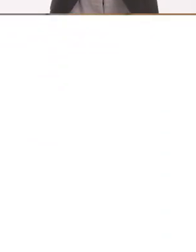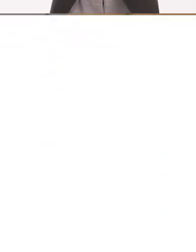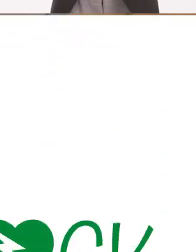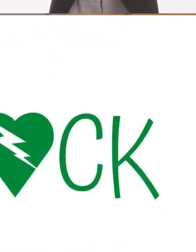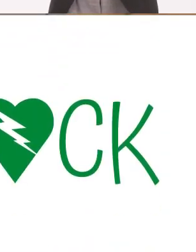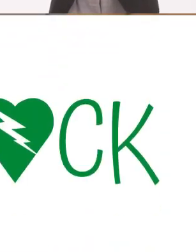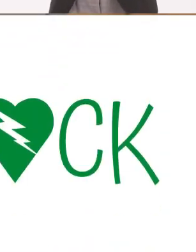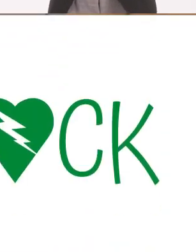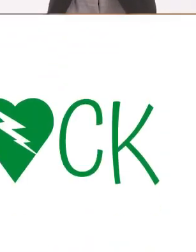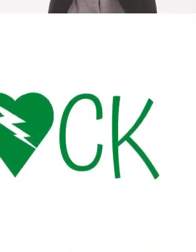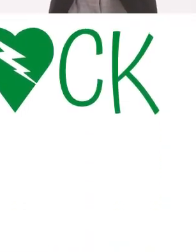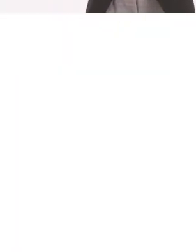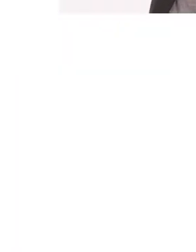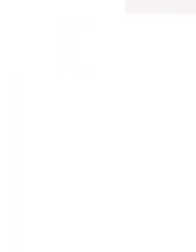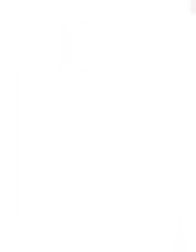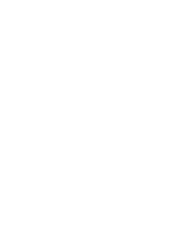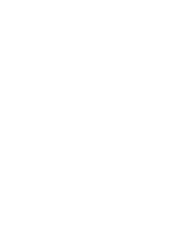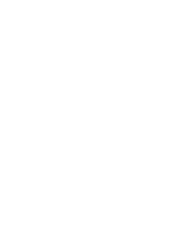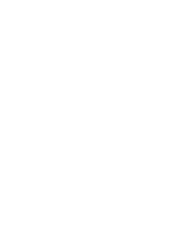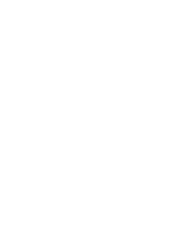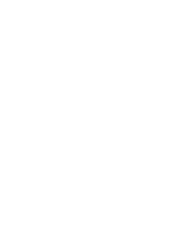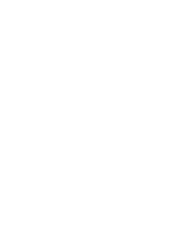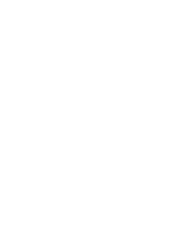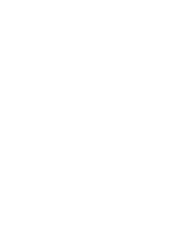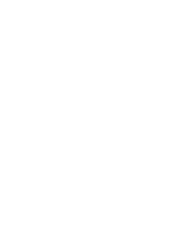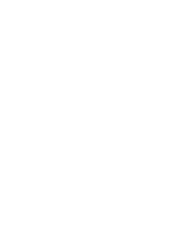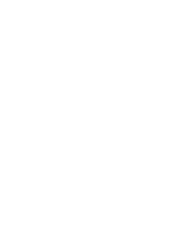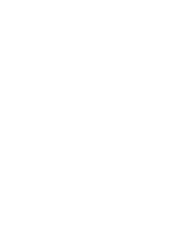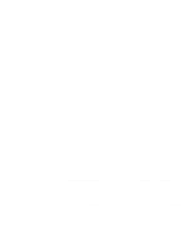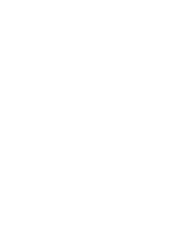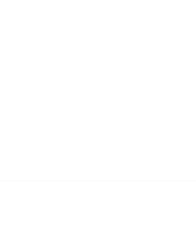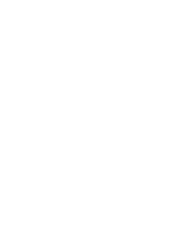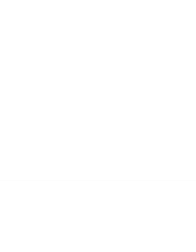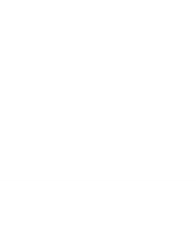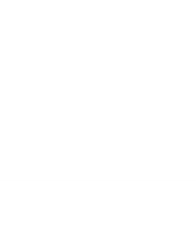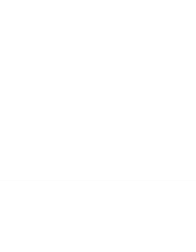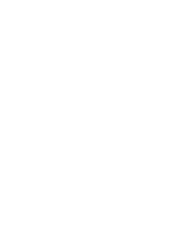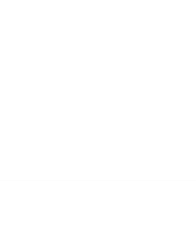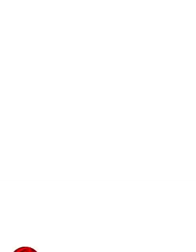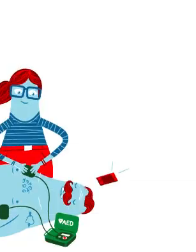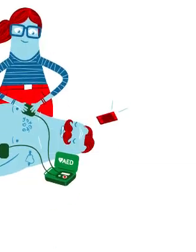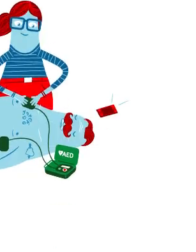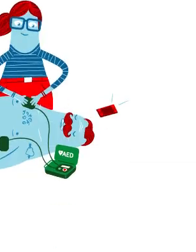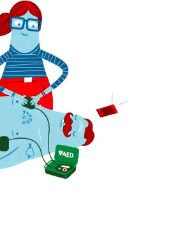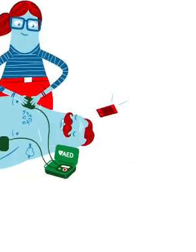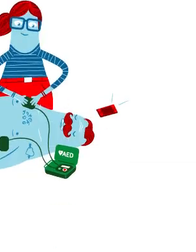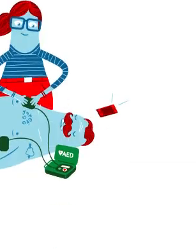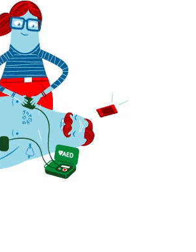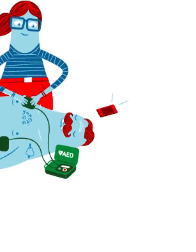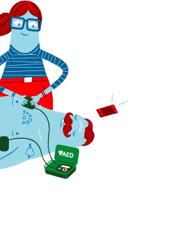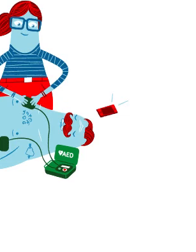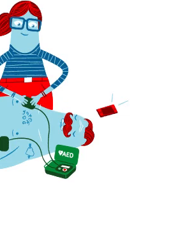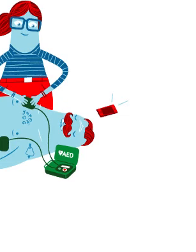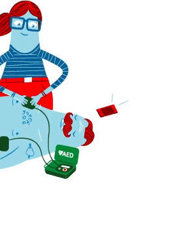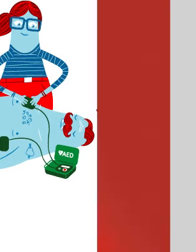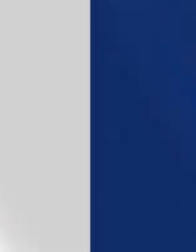Call, push, shock. Call 000 immediately. Push hard and fast between the nipples, and shock, if an